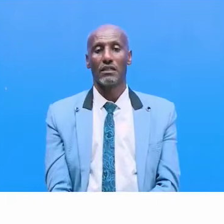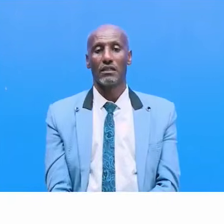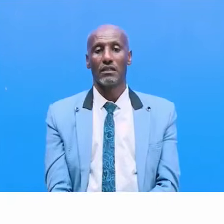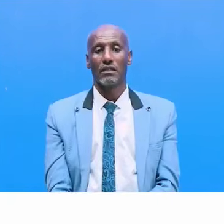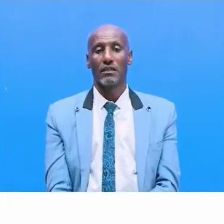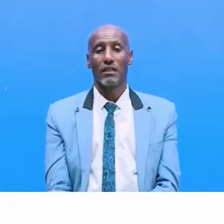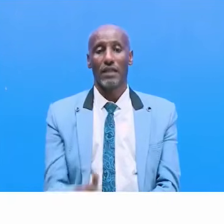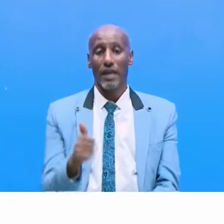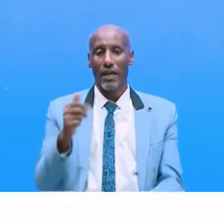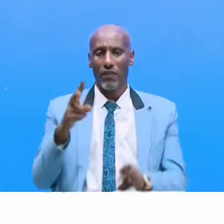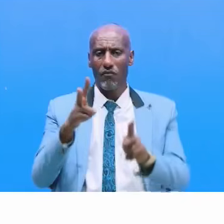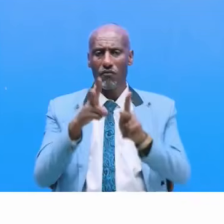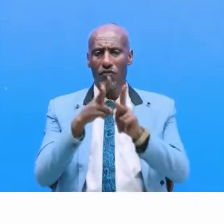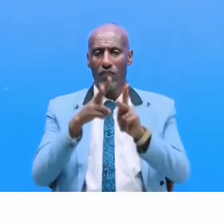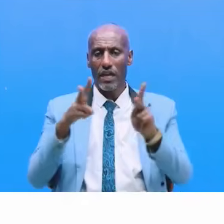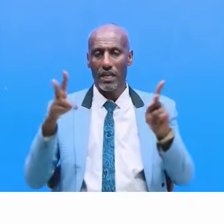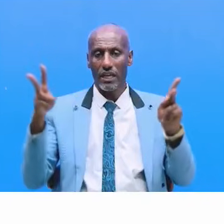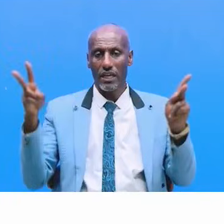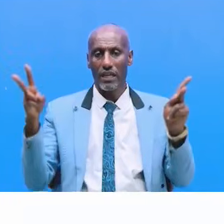a very